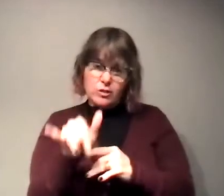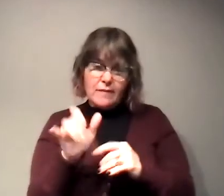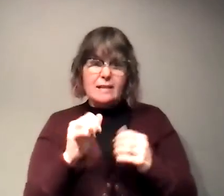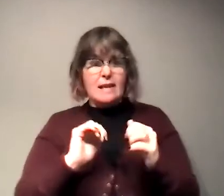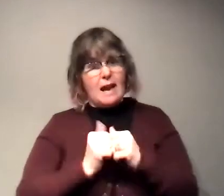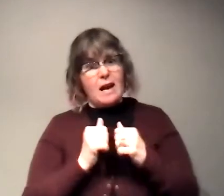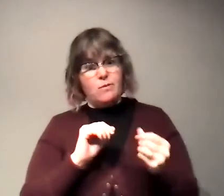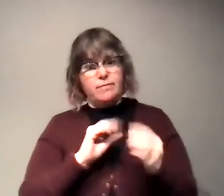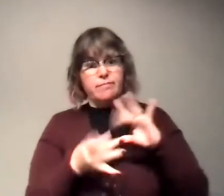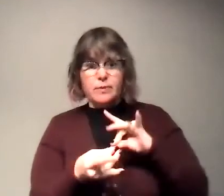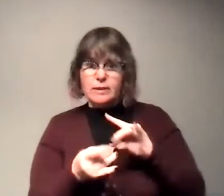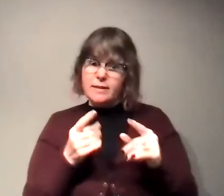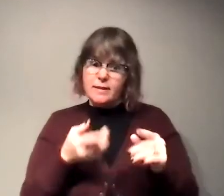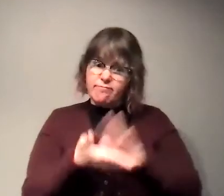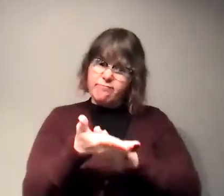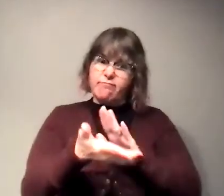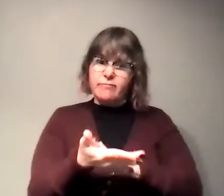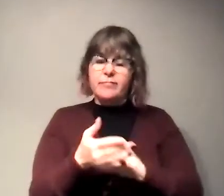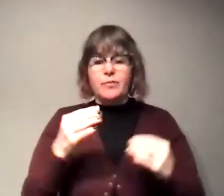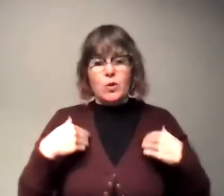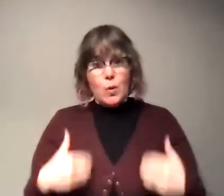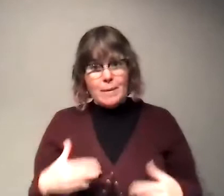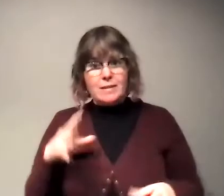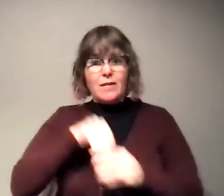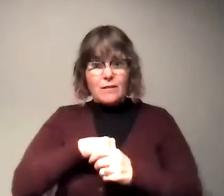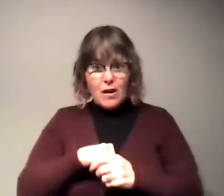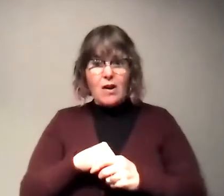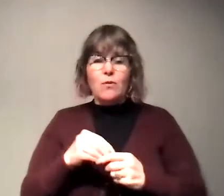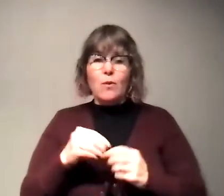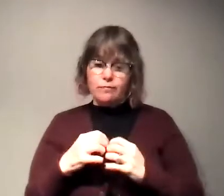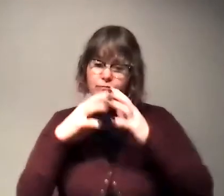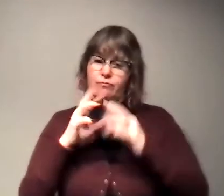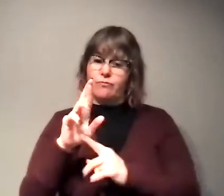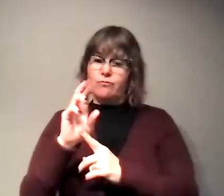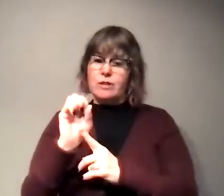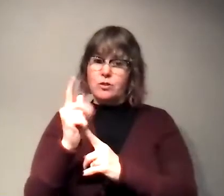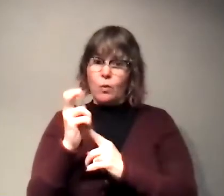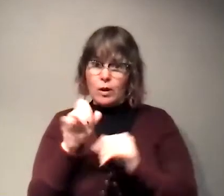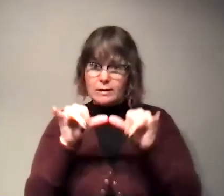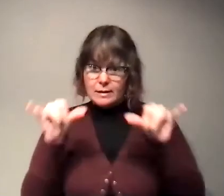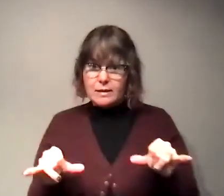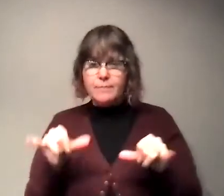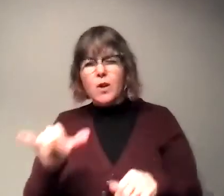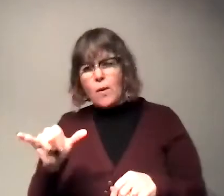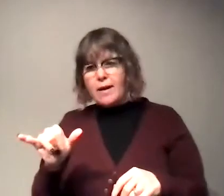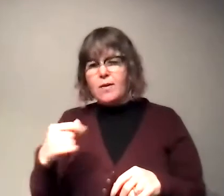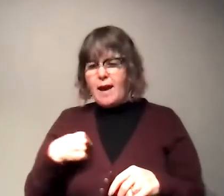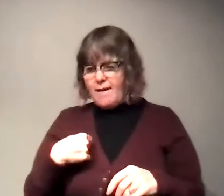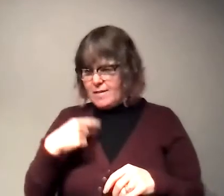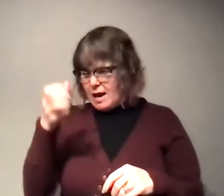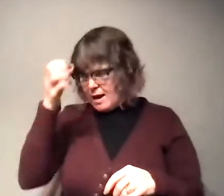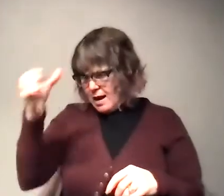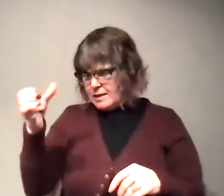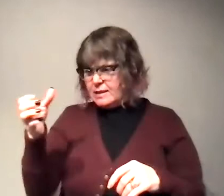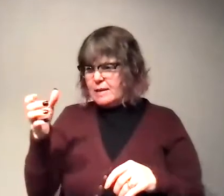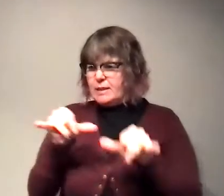the tricky part is when humans get involved and we're trying to restore systems. So that's where we're trying to say, okay, we kind of have an idea of how this